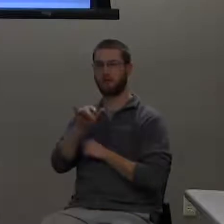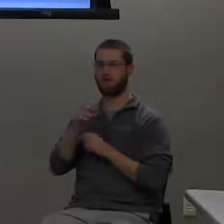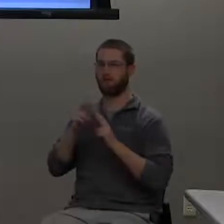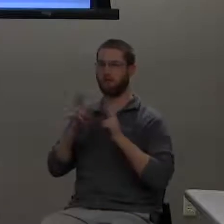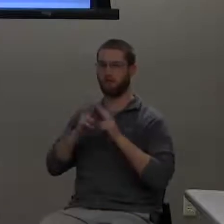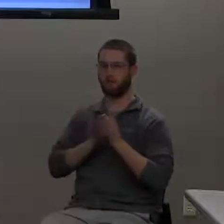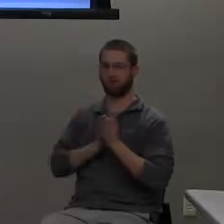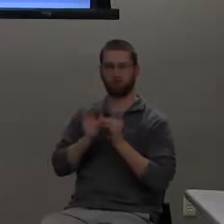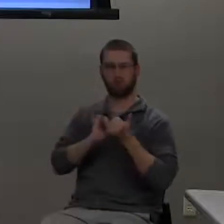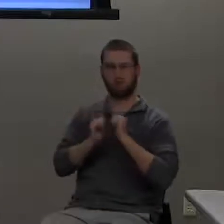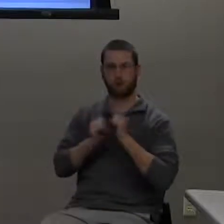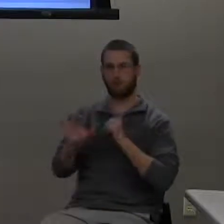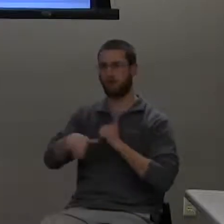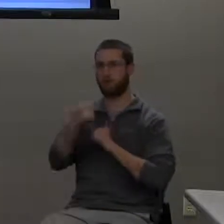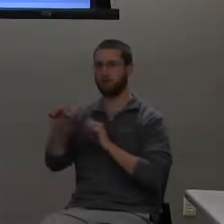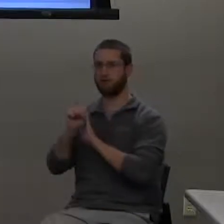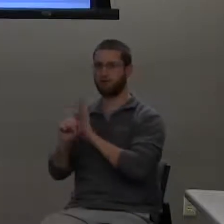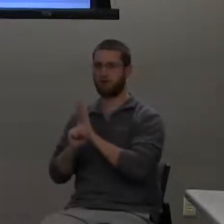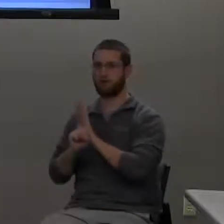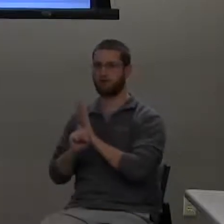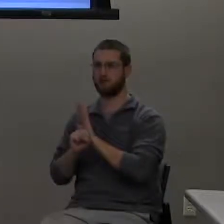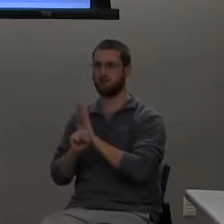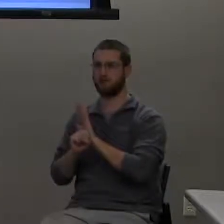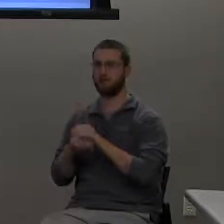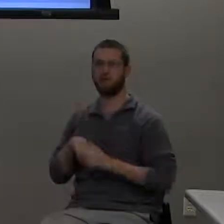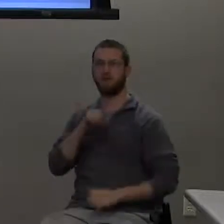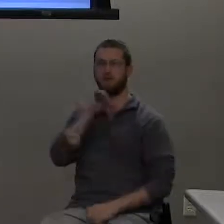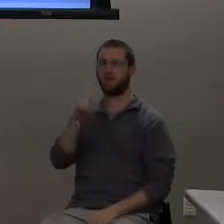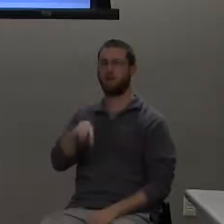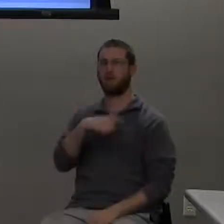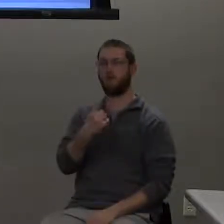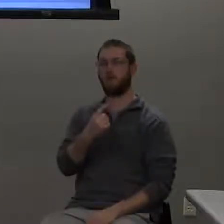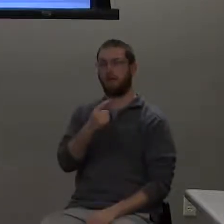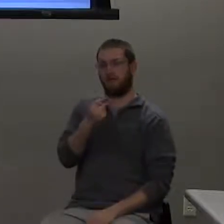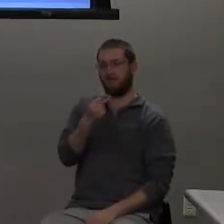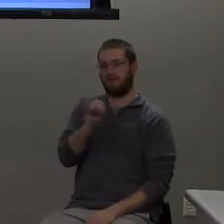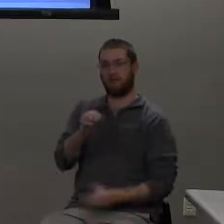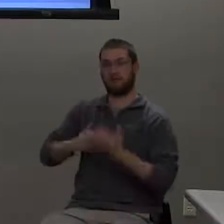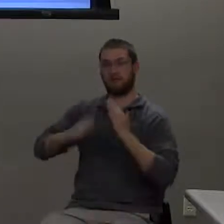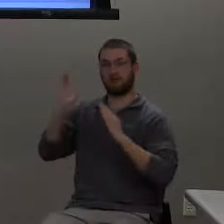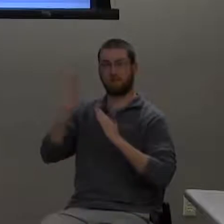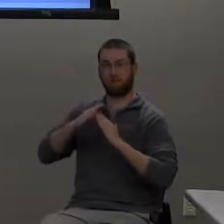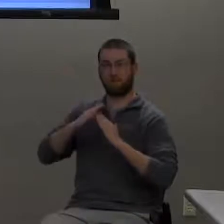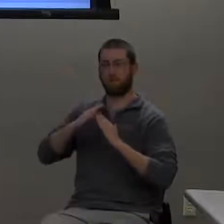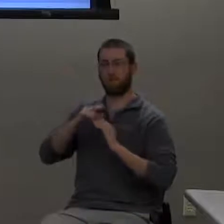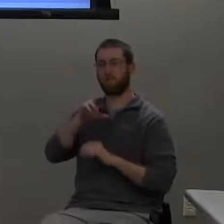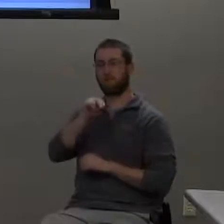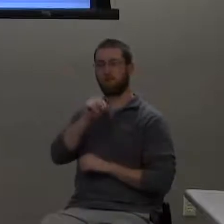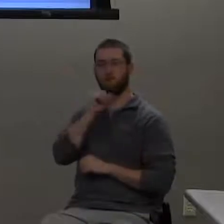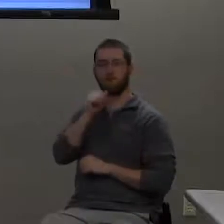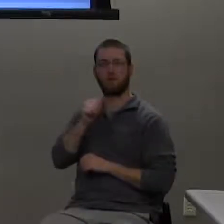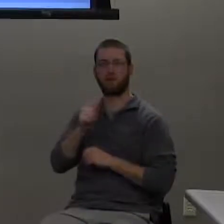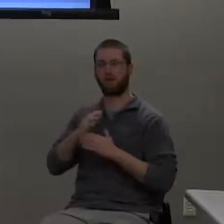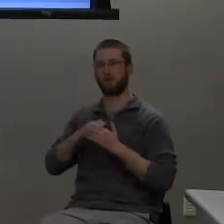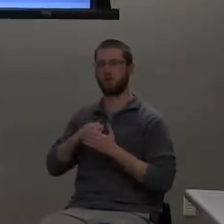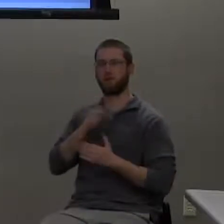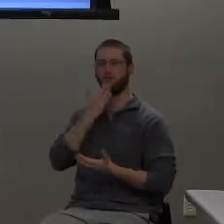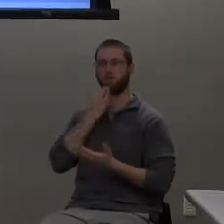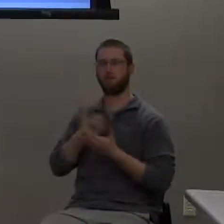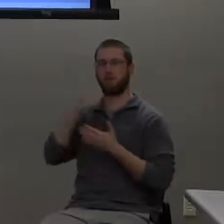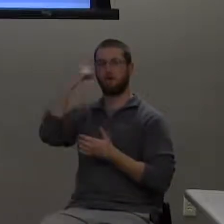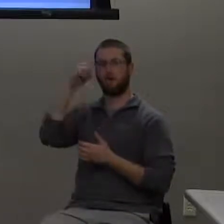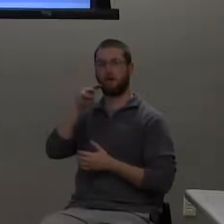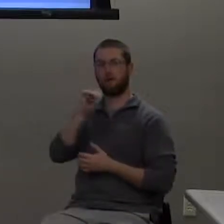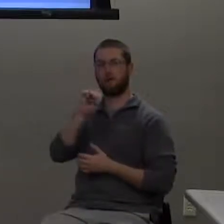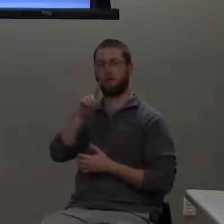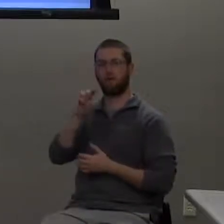and relatively competitive with a lot of other states. They're not the highest. We rank well in the Midwest. Some